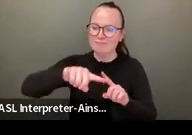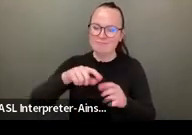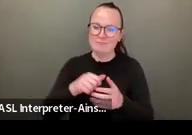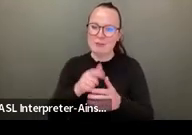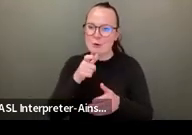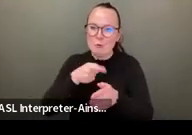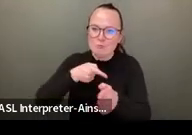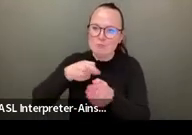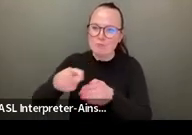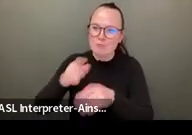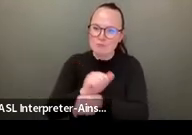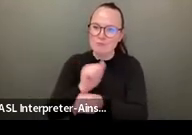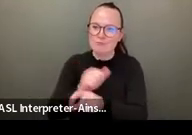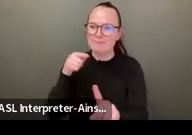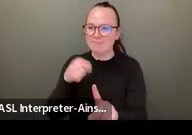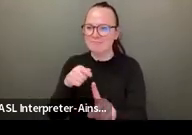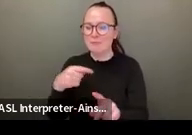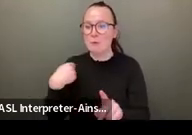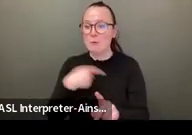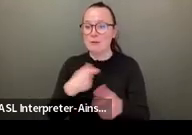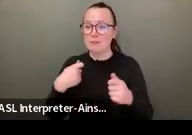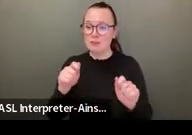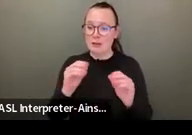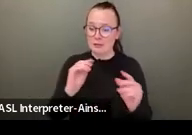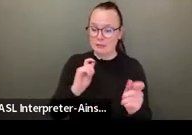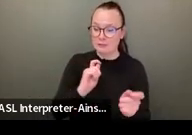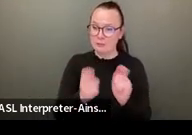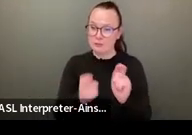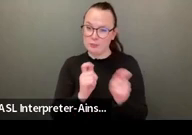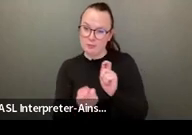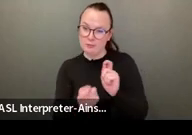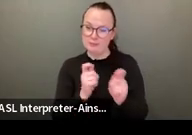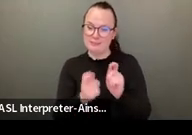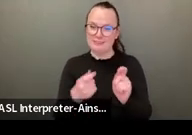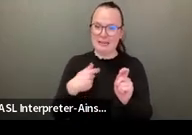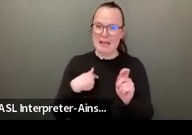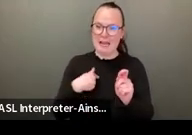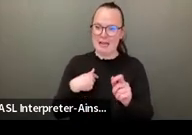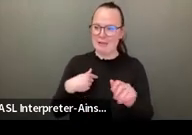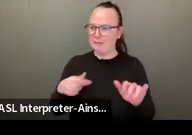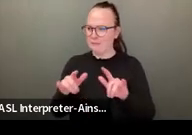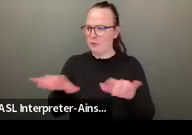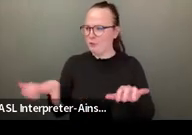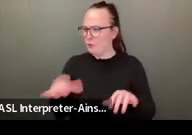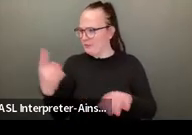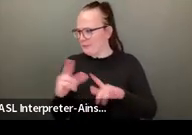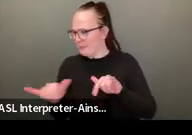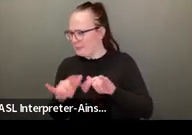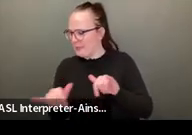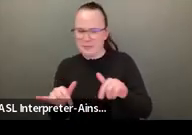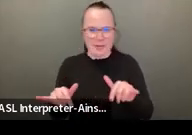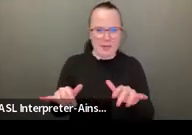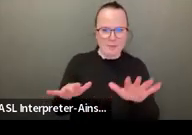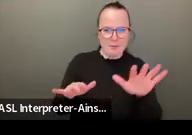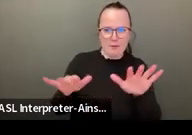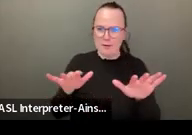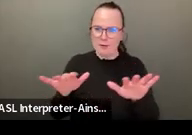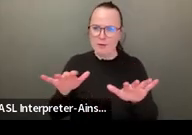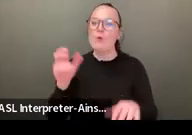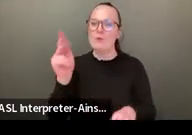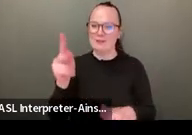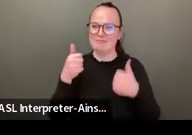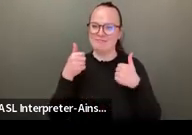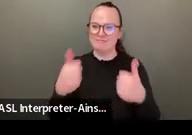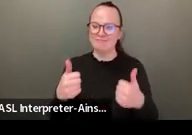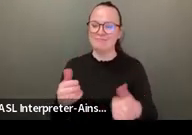And so we do our best to adjust it when we can. And I am trying to multitask. So here we go. There. So there is